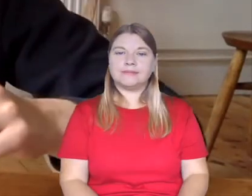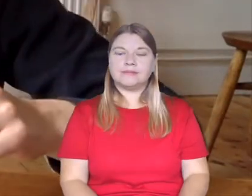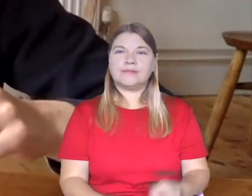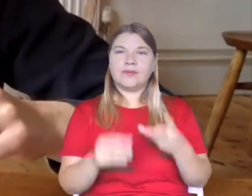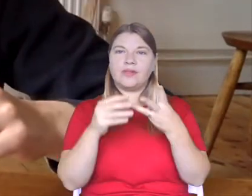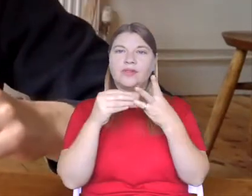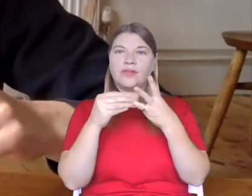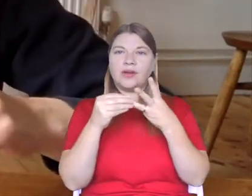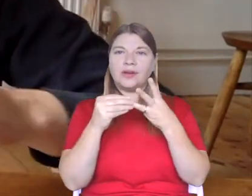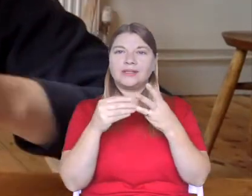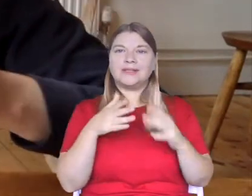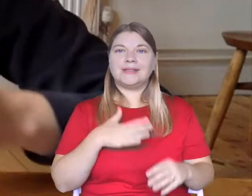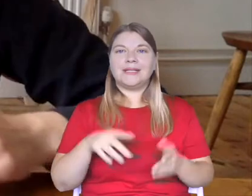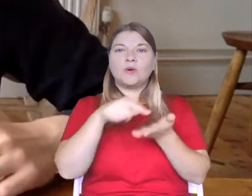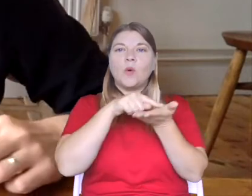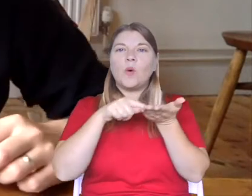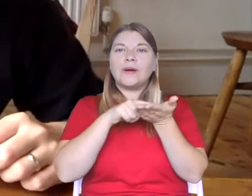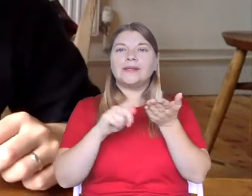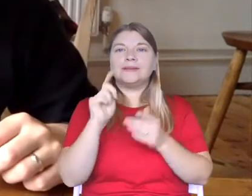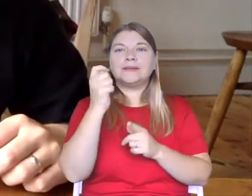a 10 pence piece,